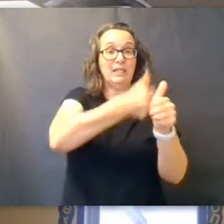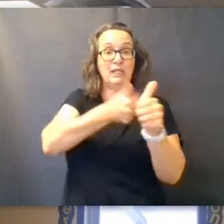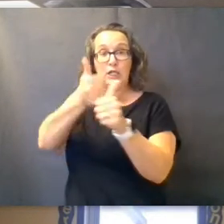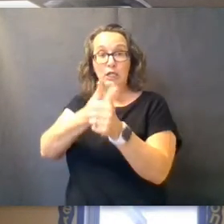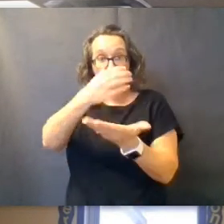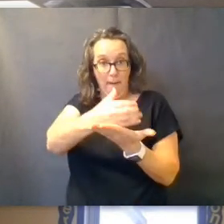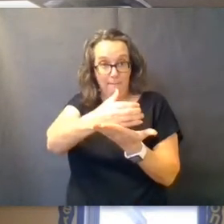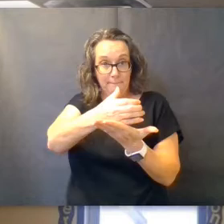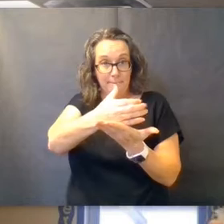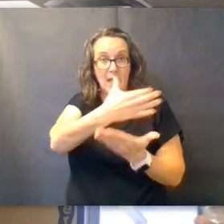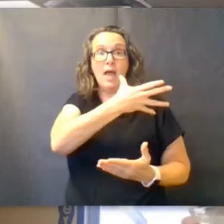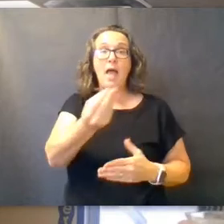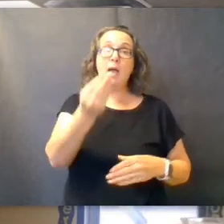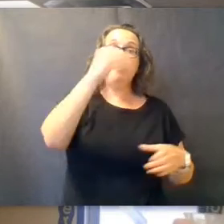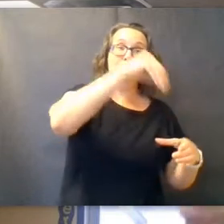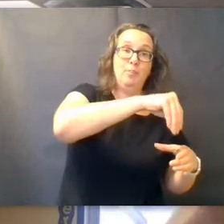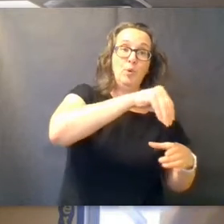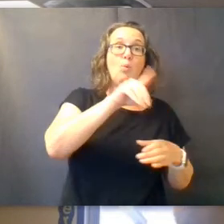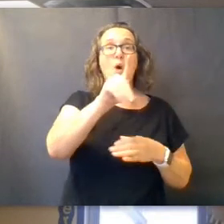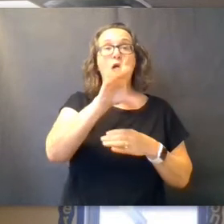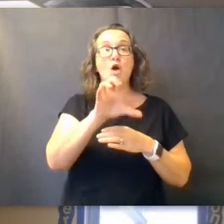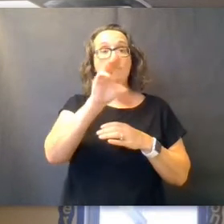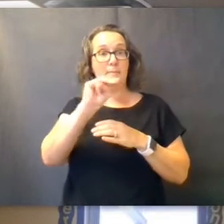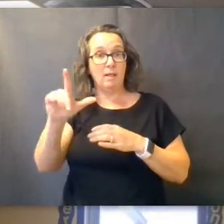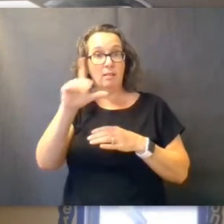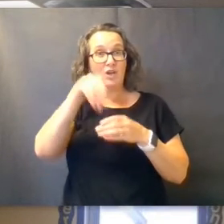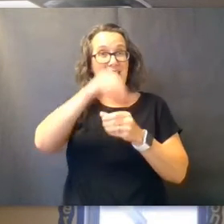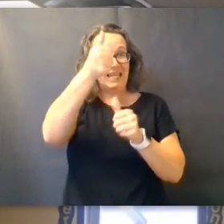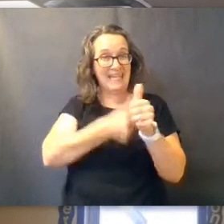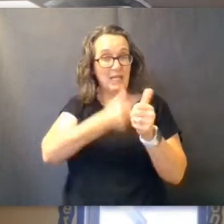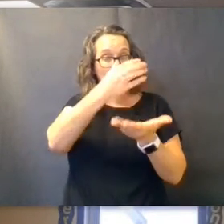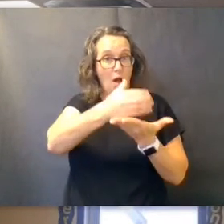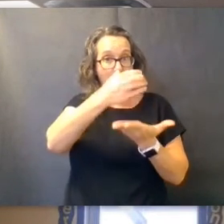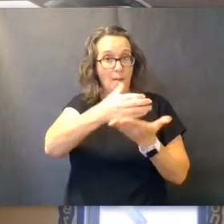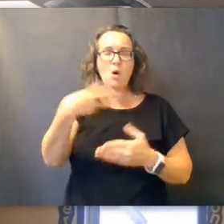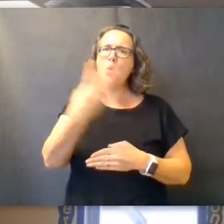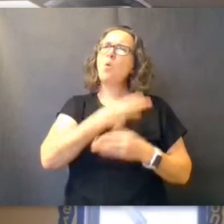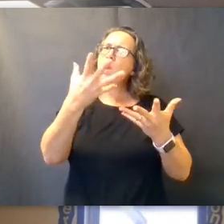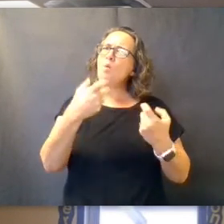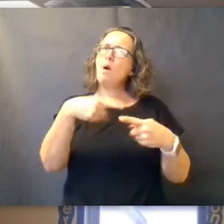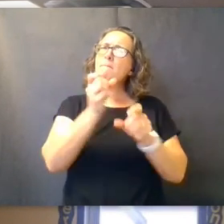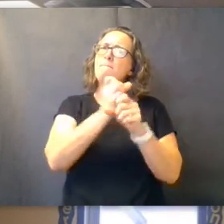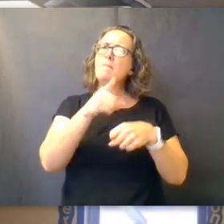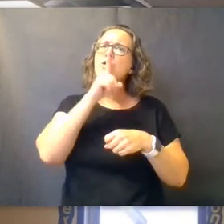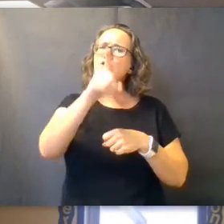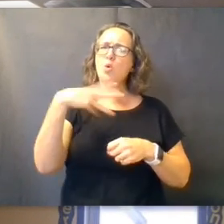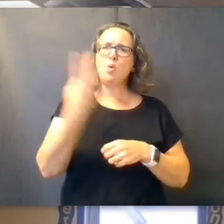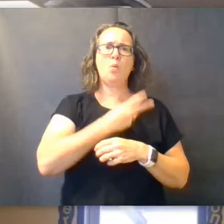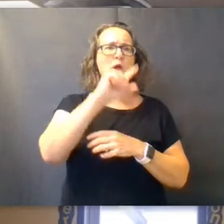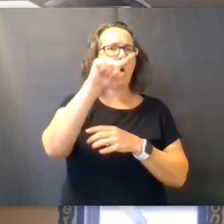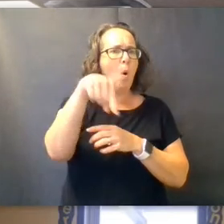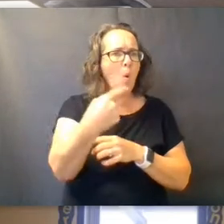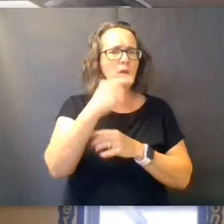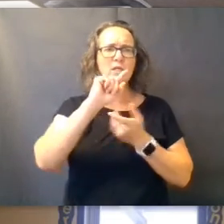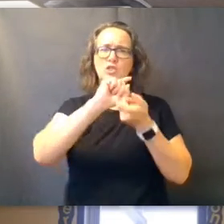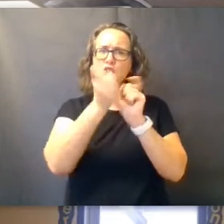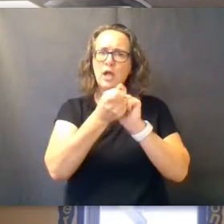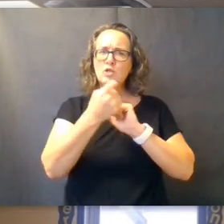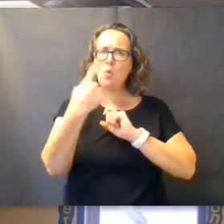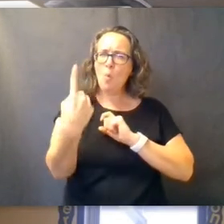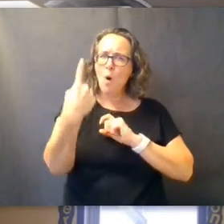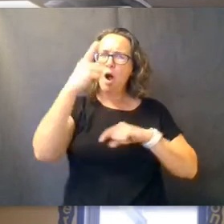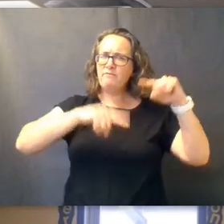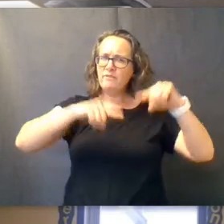milliliters into each cup because we want to make sure that we only change one variable. So